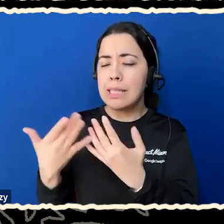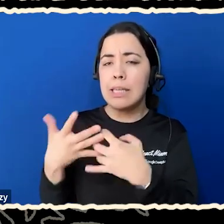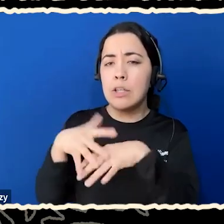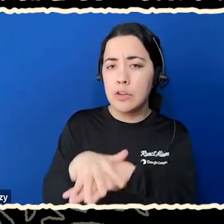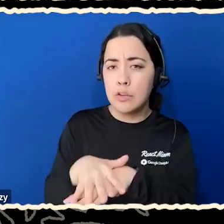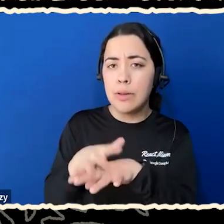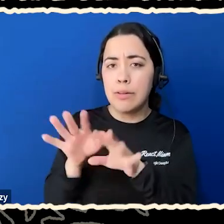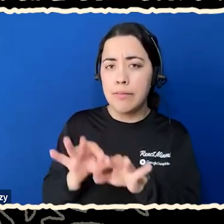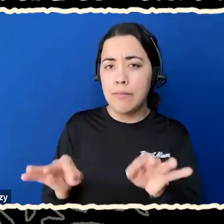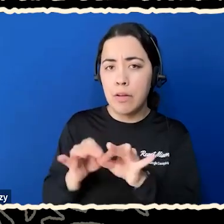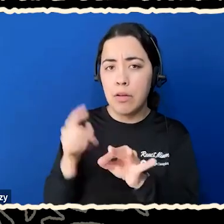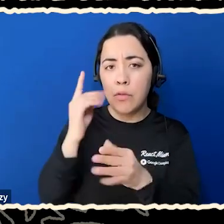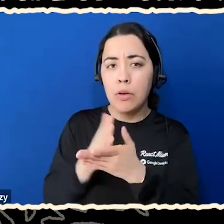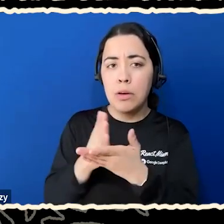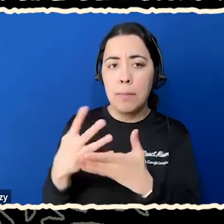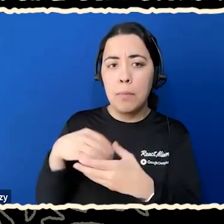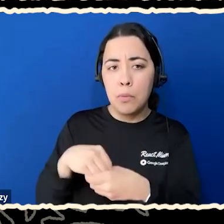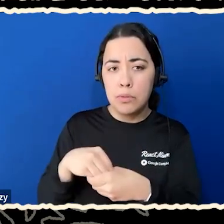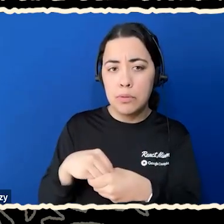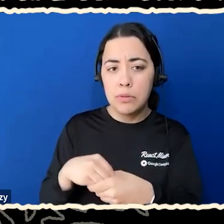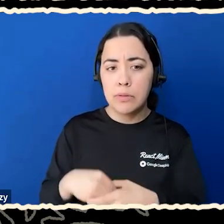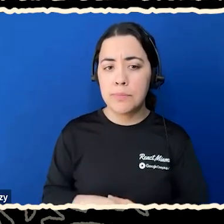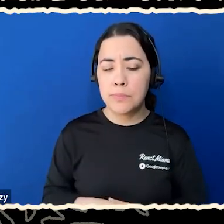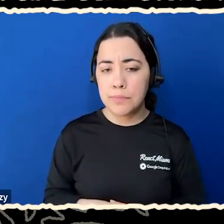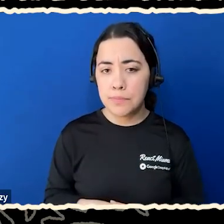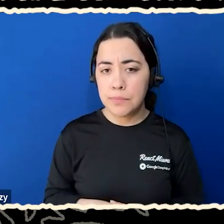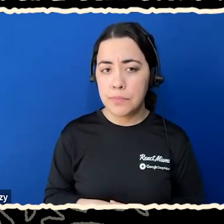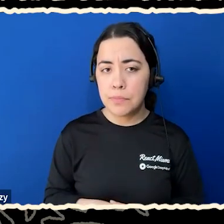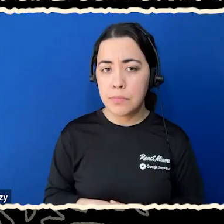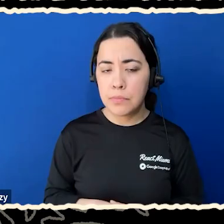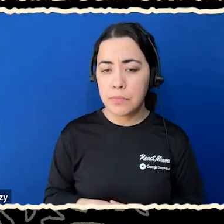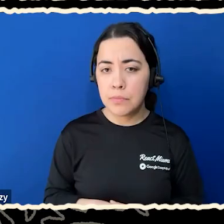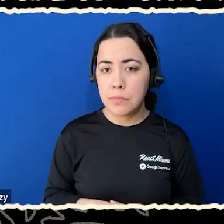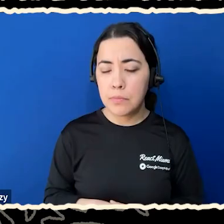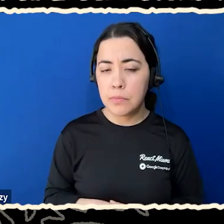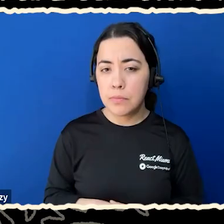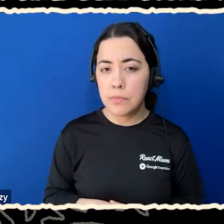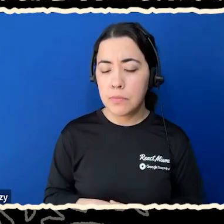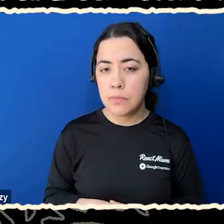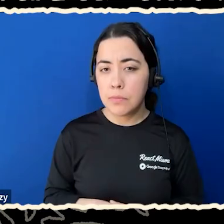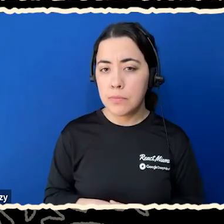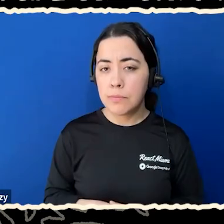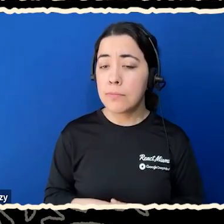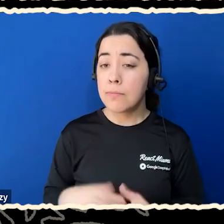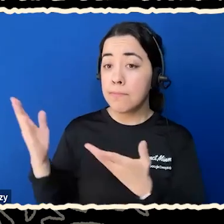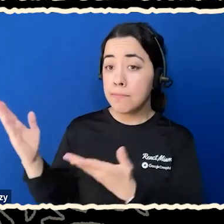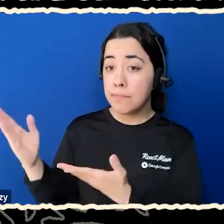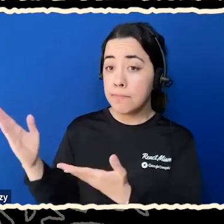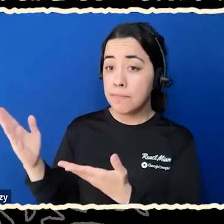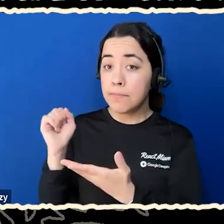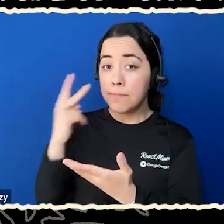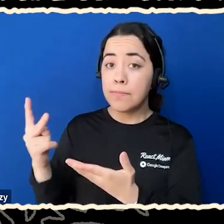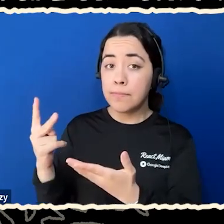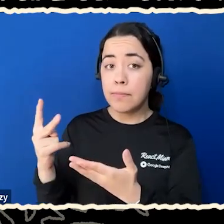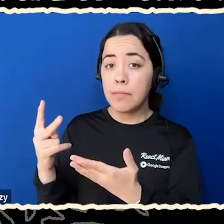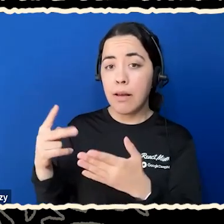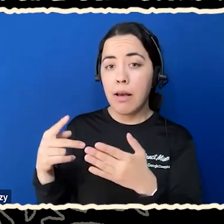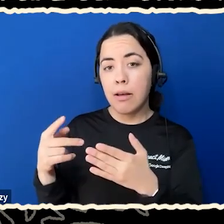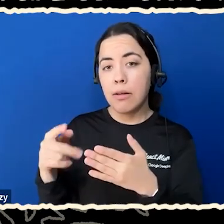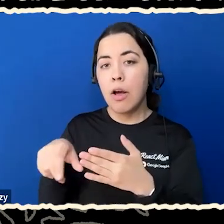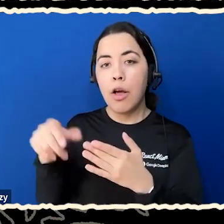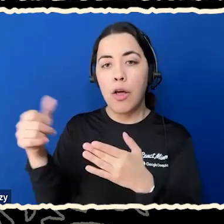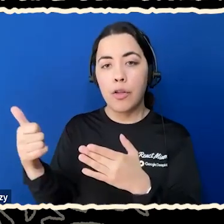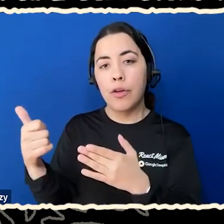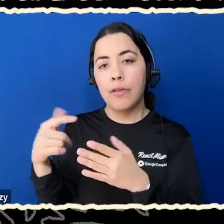And this is a demo of this mechanism. So you can see a counter variable that's being shown in React Native